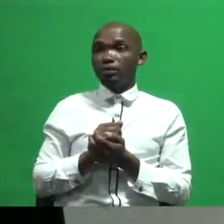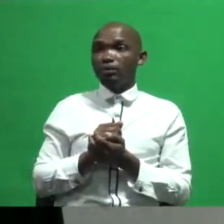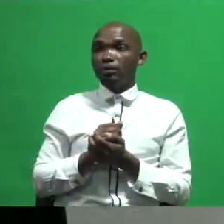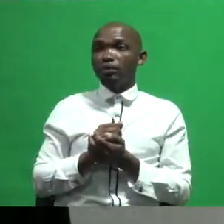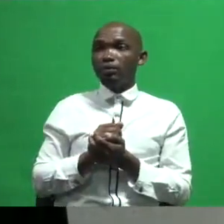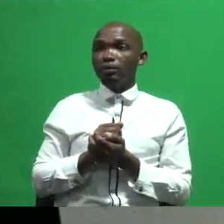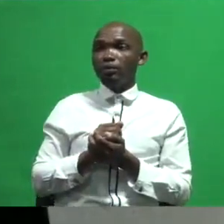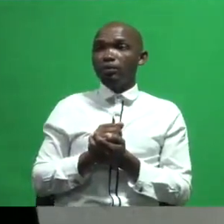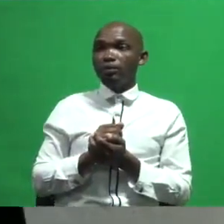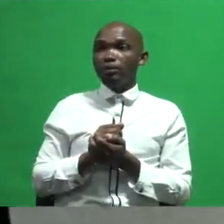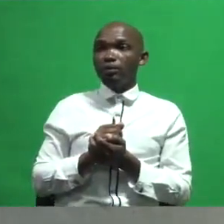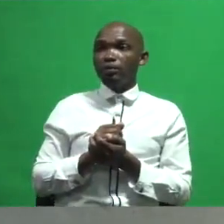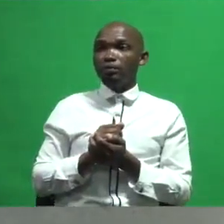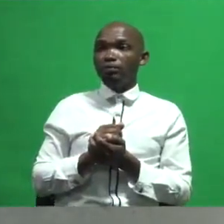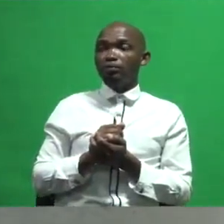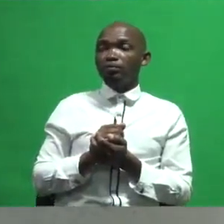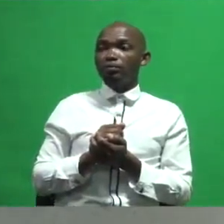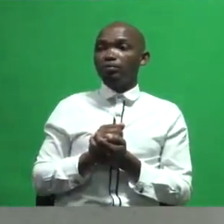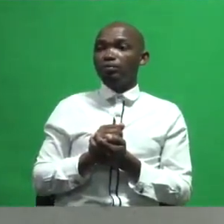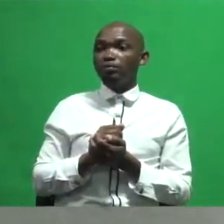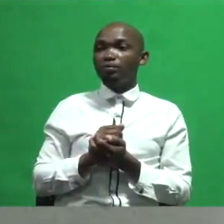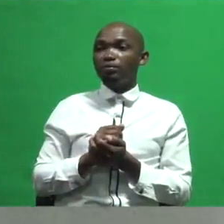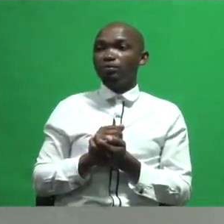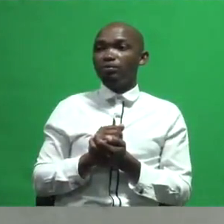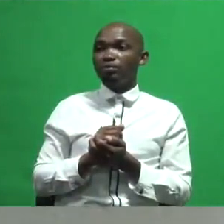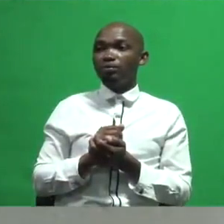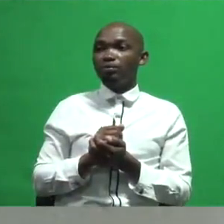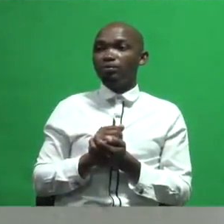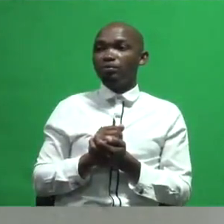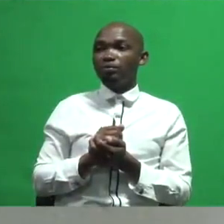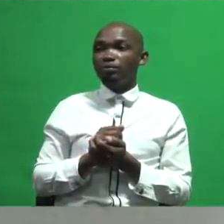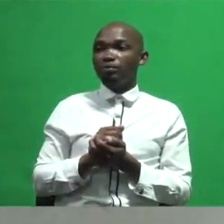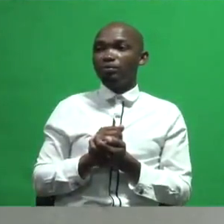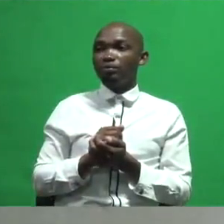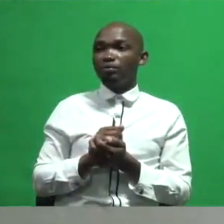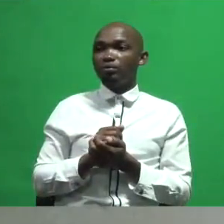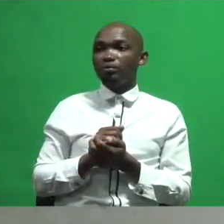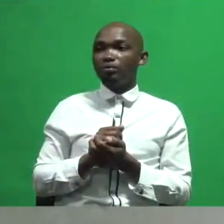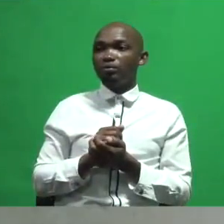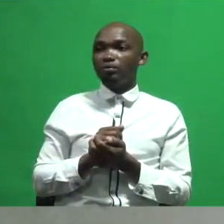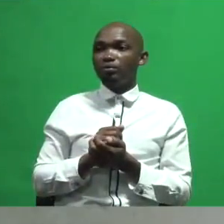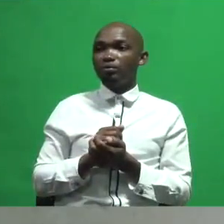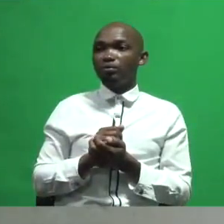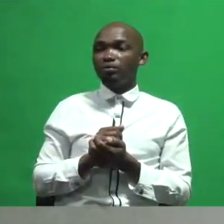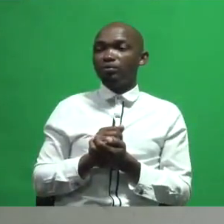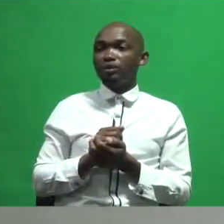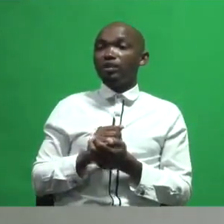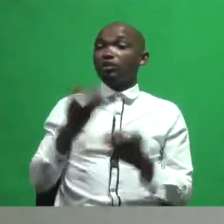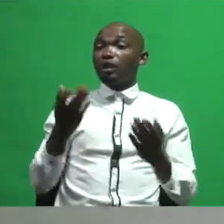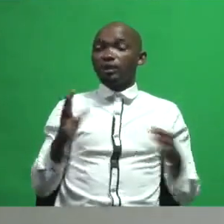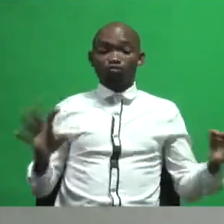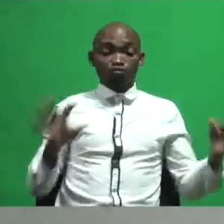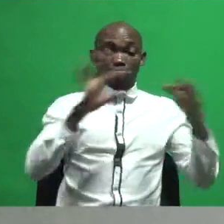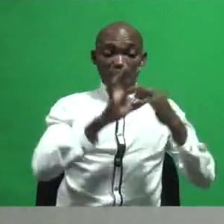compound, this alkyl group, and then let us to